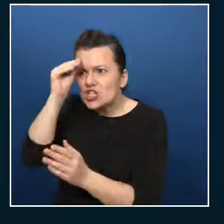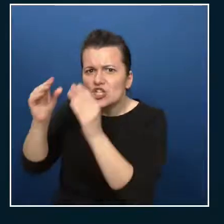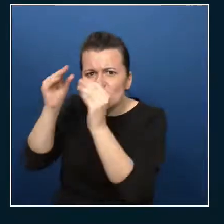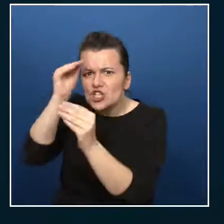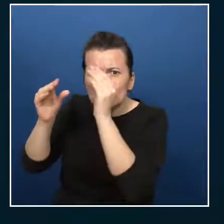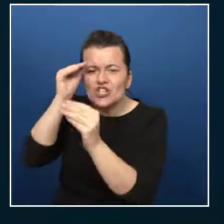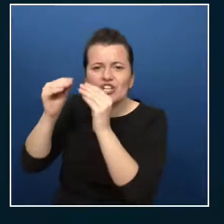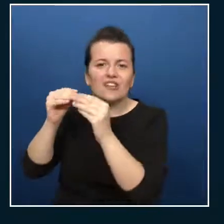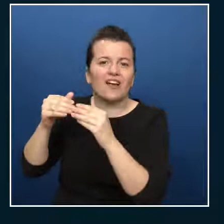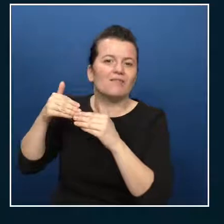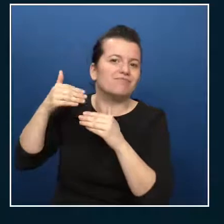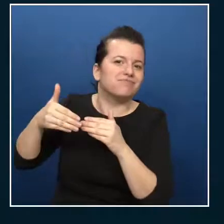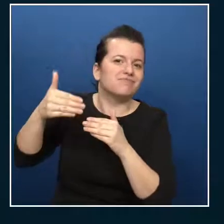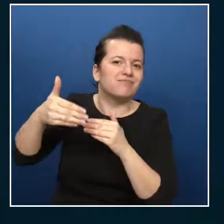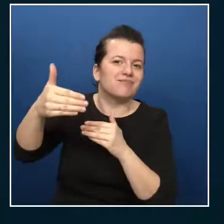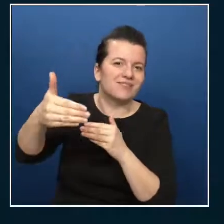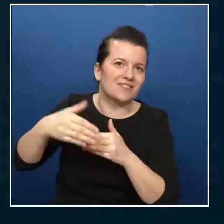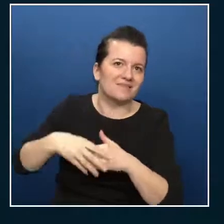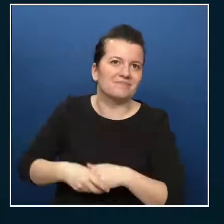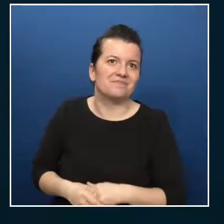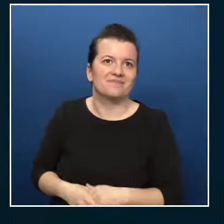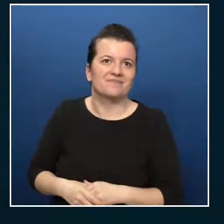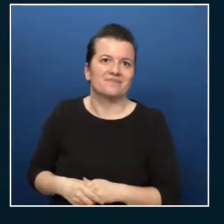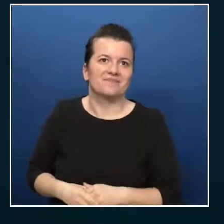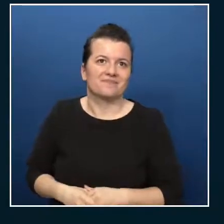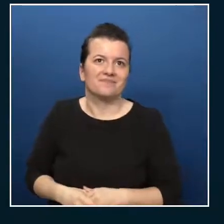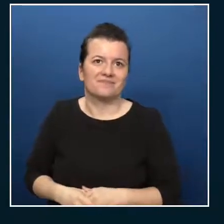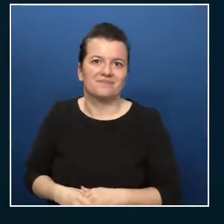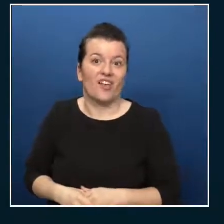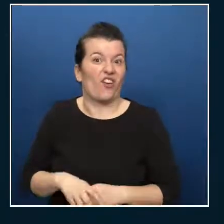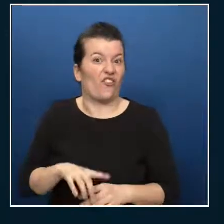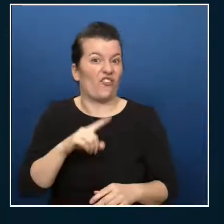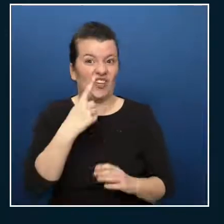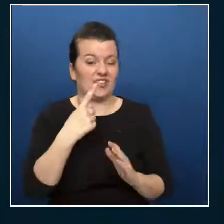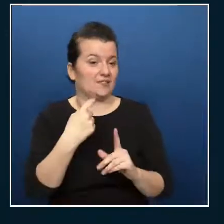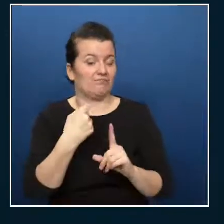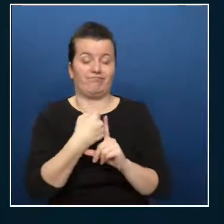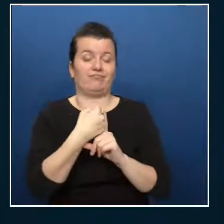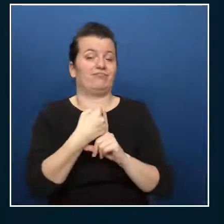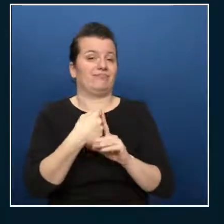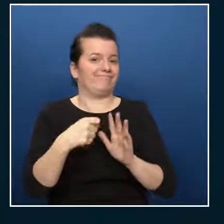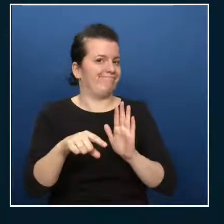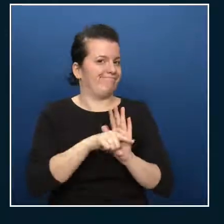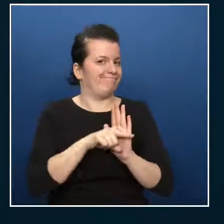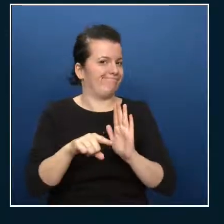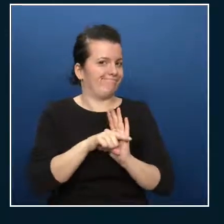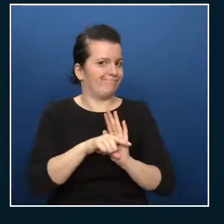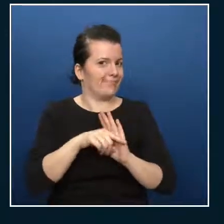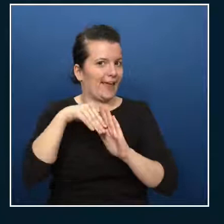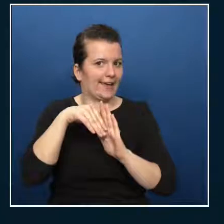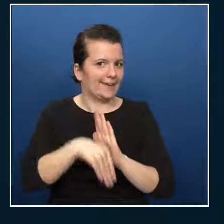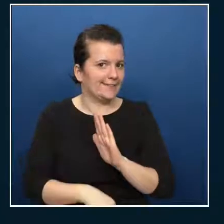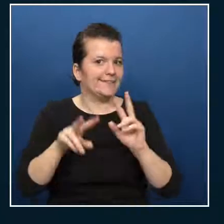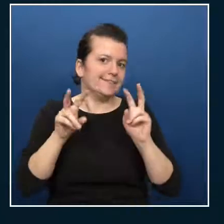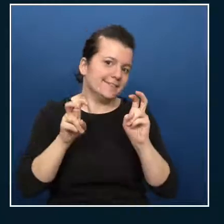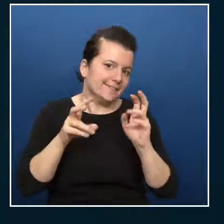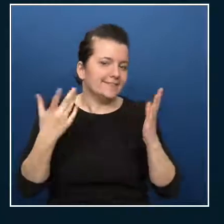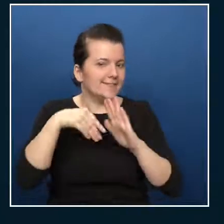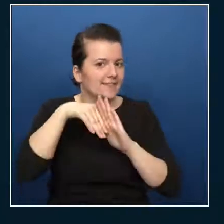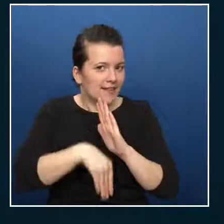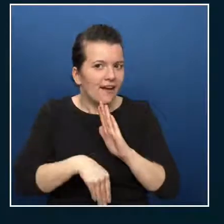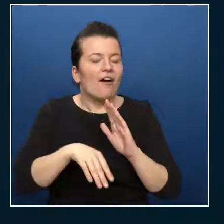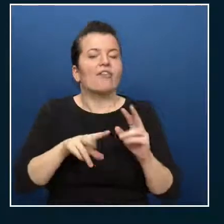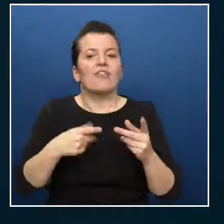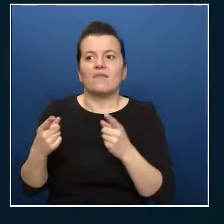about things, the deeper things in Azure, until I experienced this failure in the project. So now I'm like